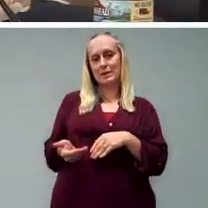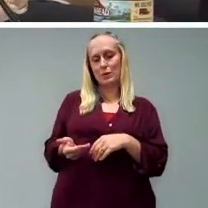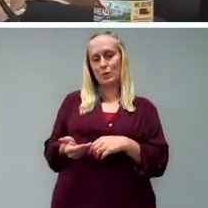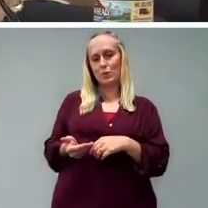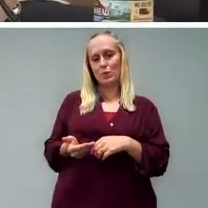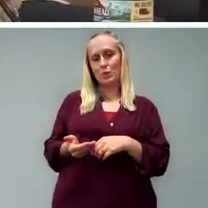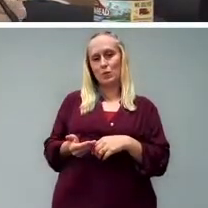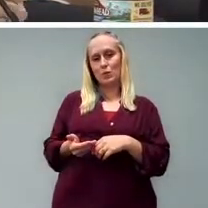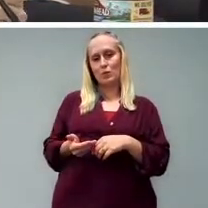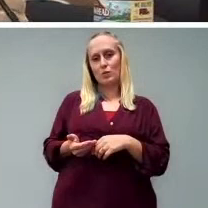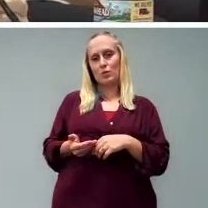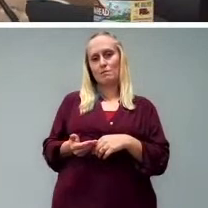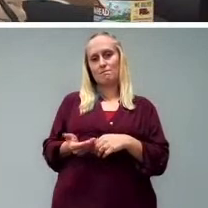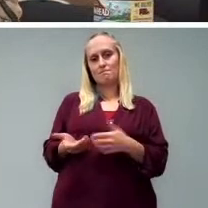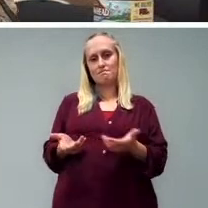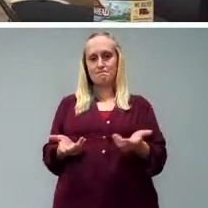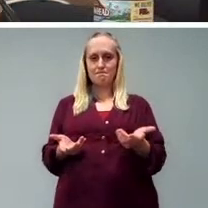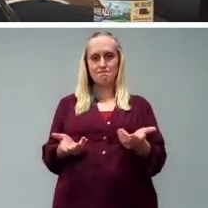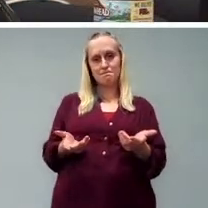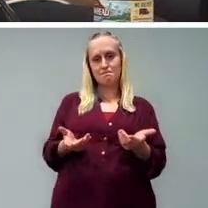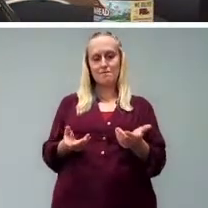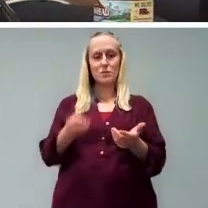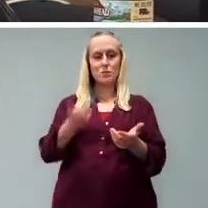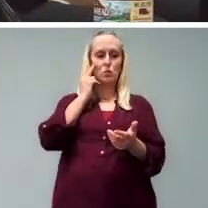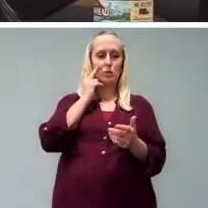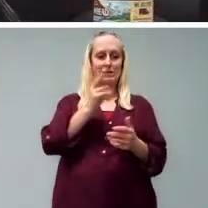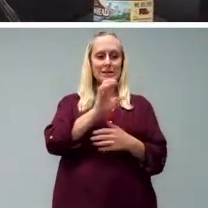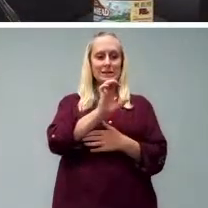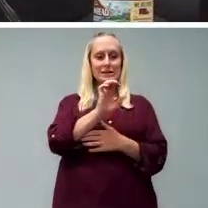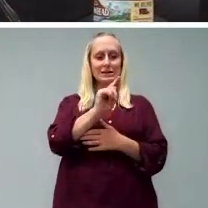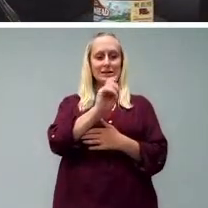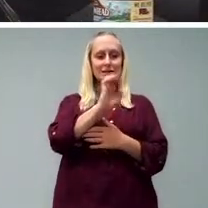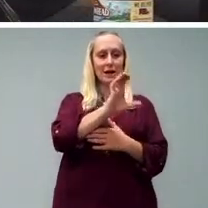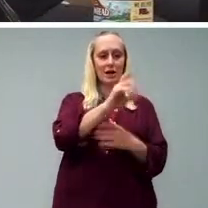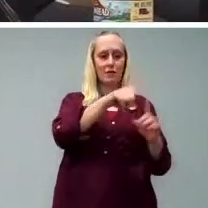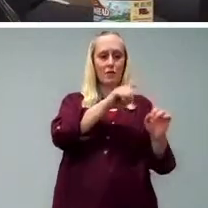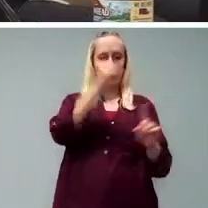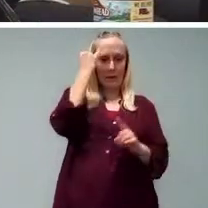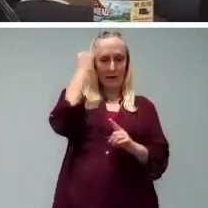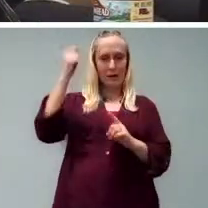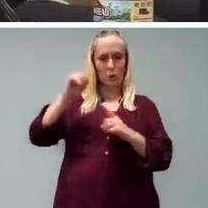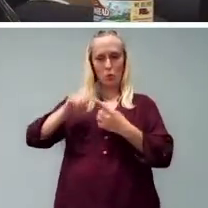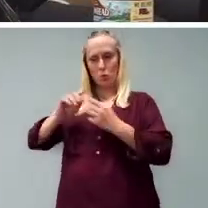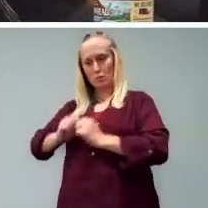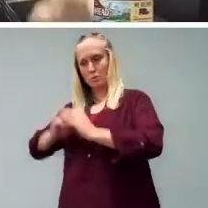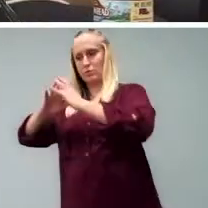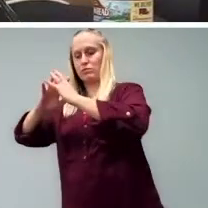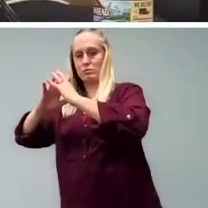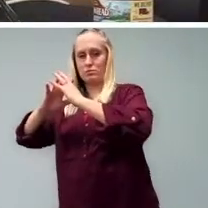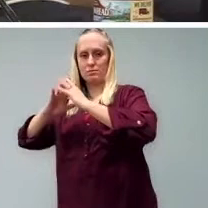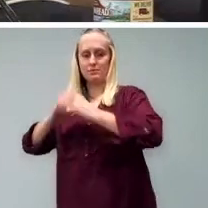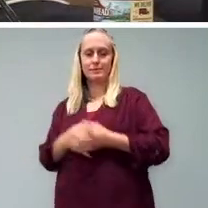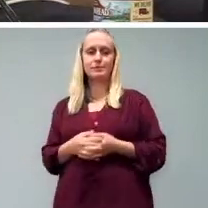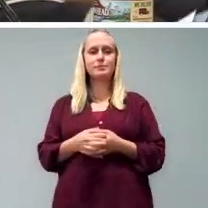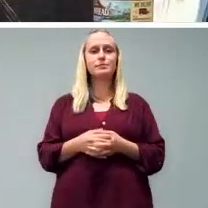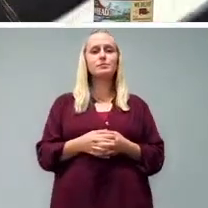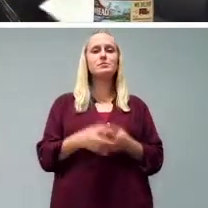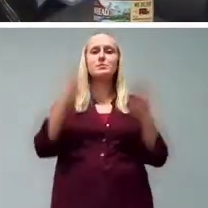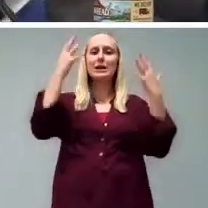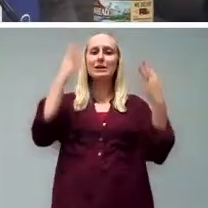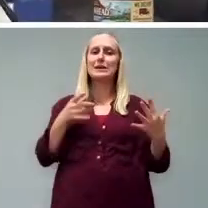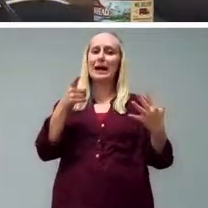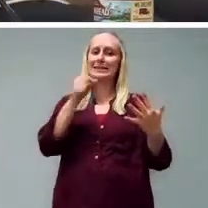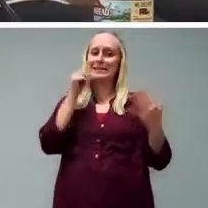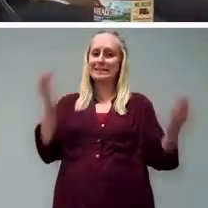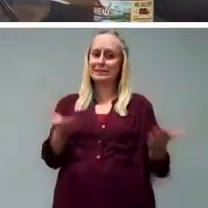see CTEC from idea to implementation. And so it's kind of a bummer that Chuck's not here tonight, because